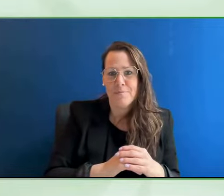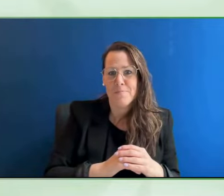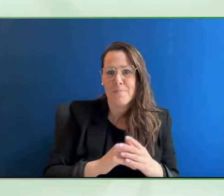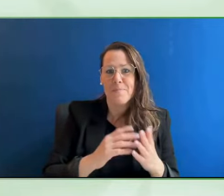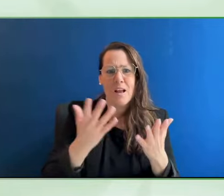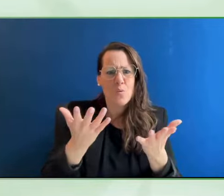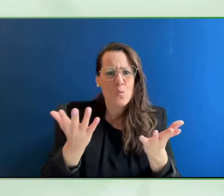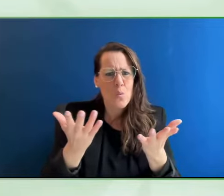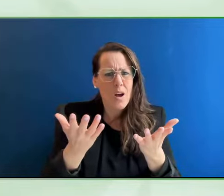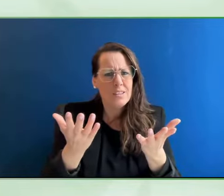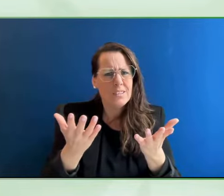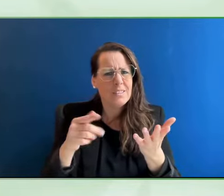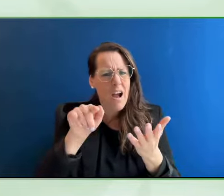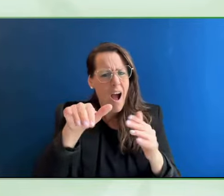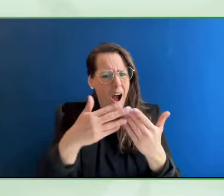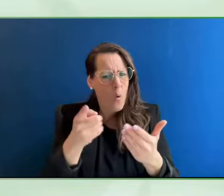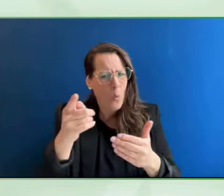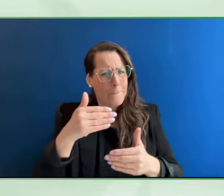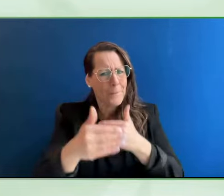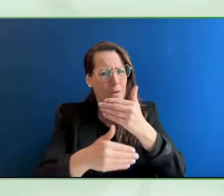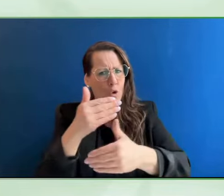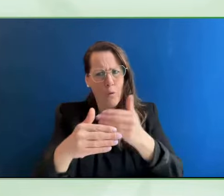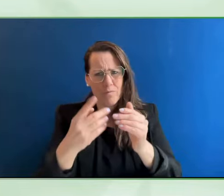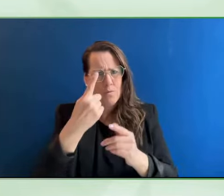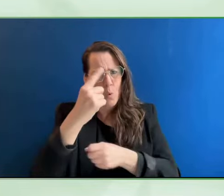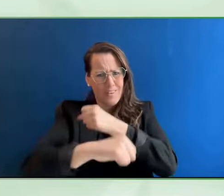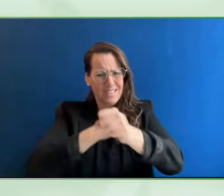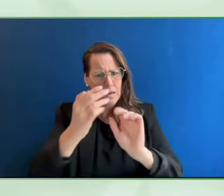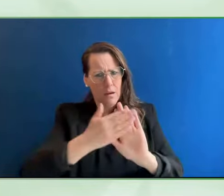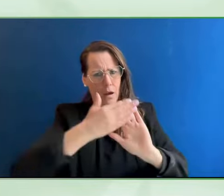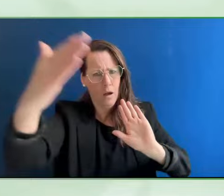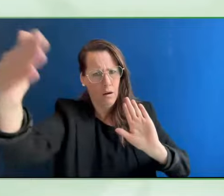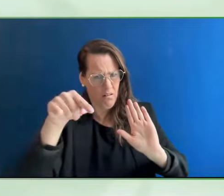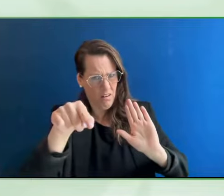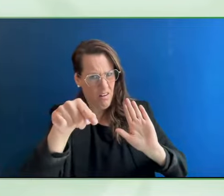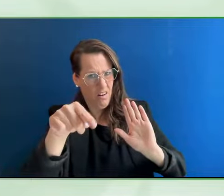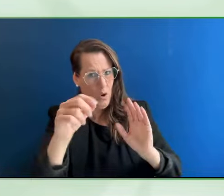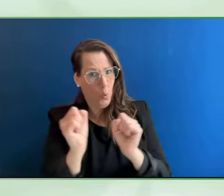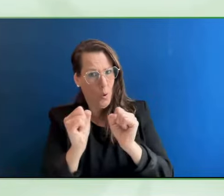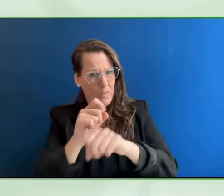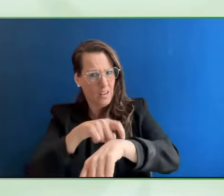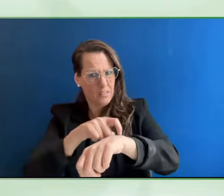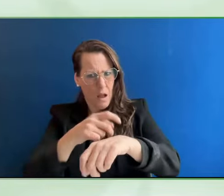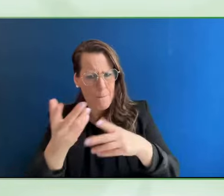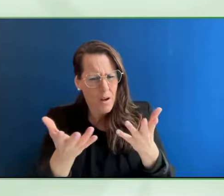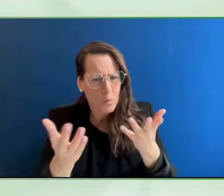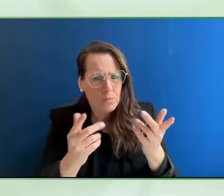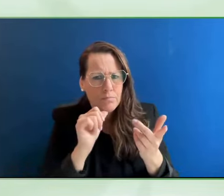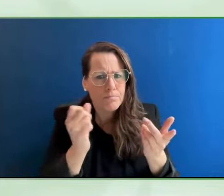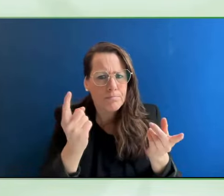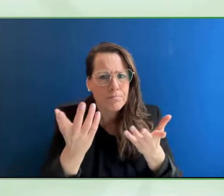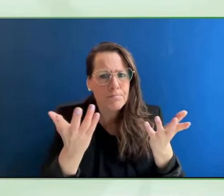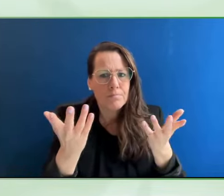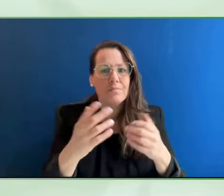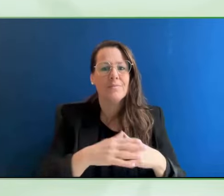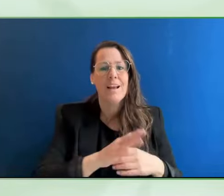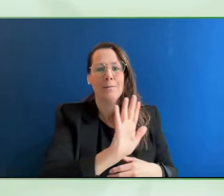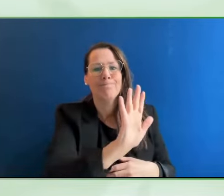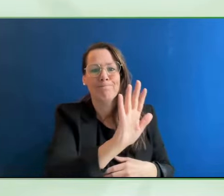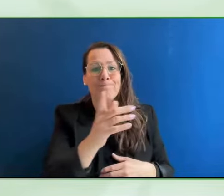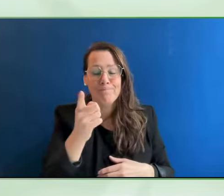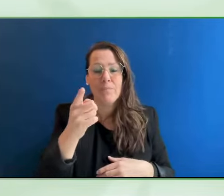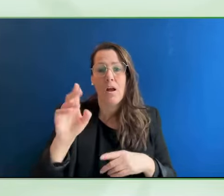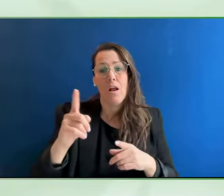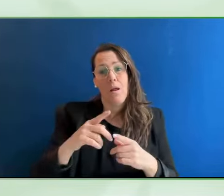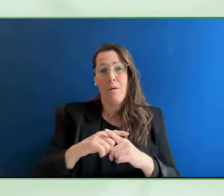event in May, and that's the next thing starting in spring. And then, well, winter's